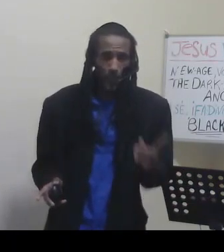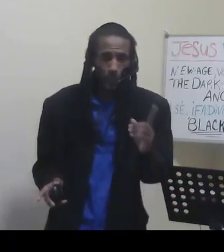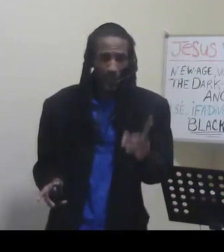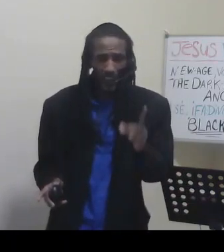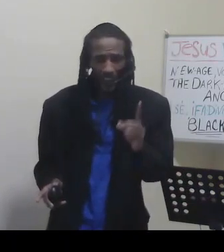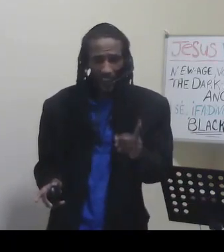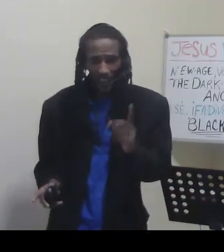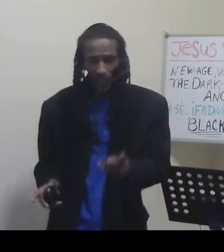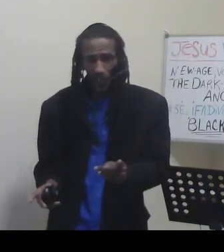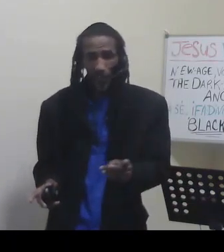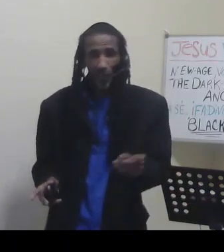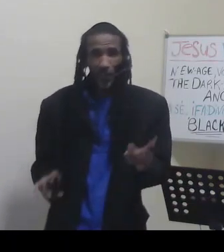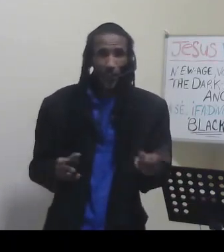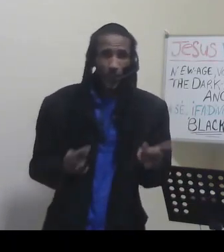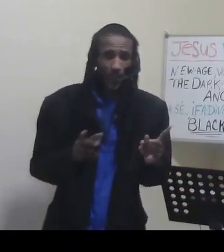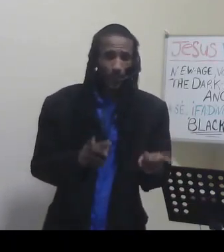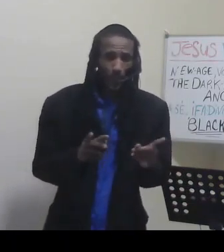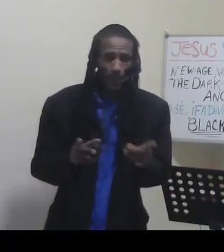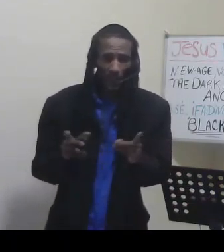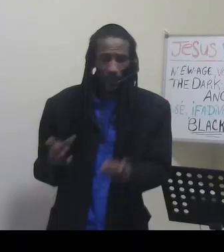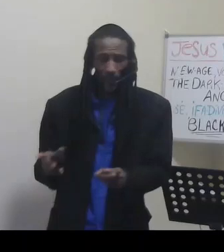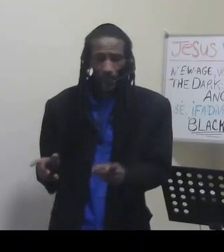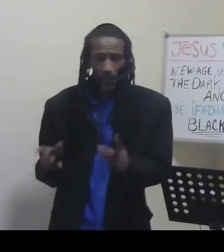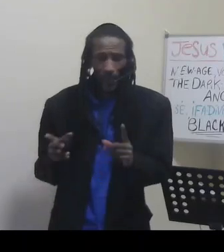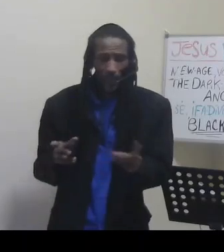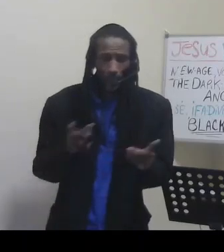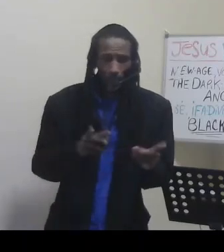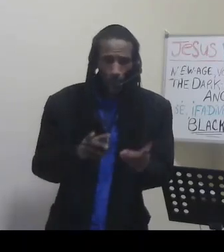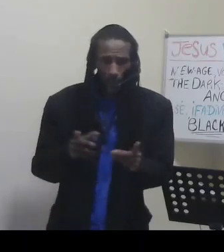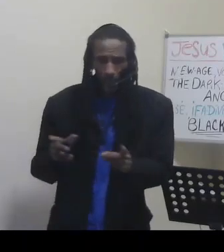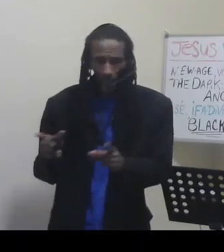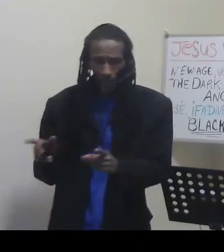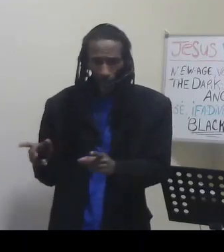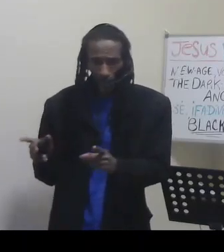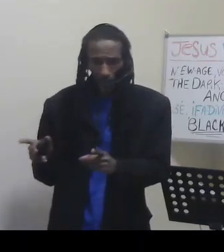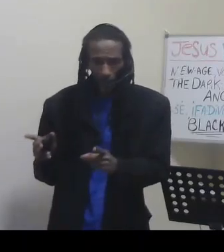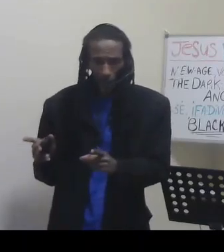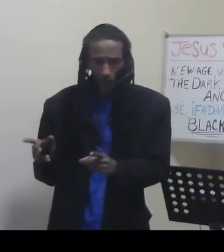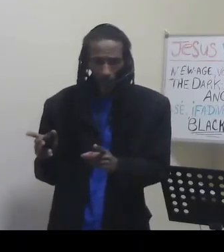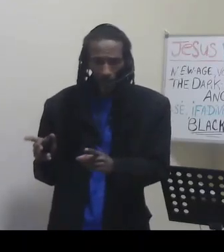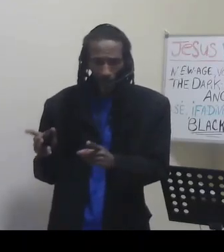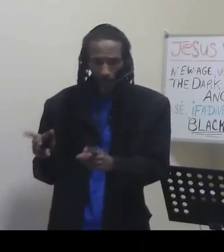But we can still do it in remembrance of him, in memorial description, the word means.